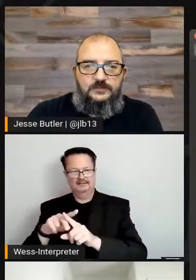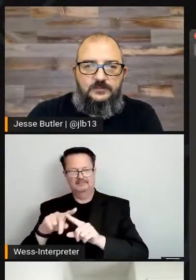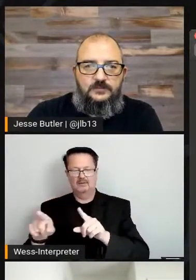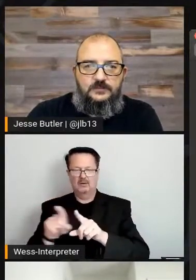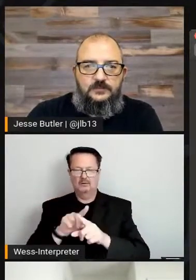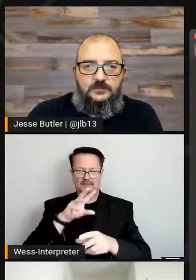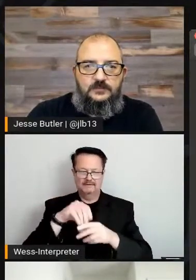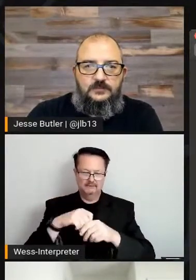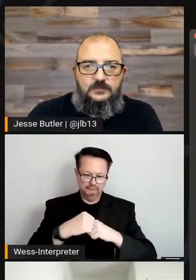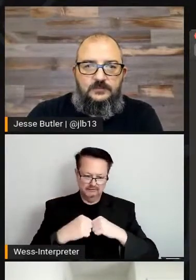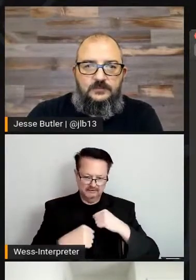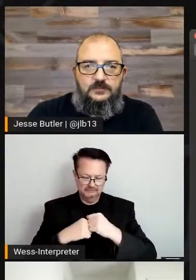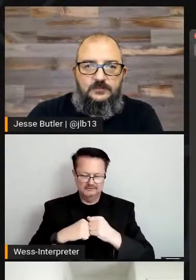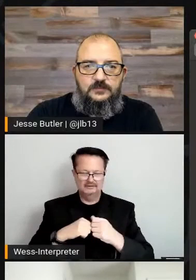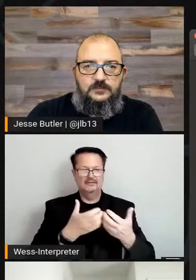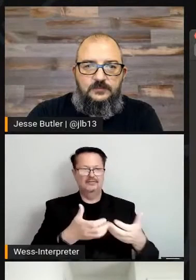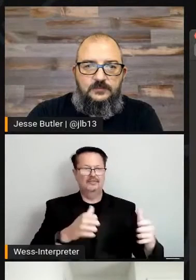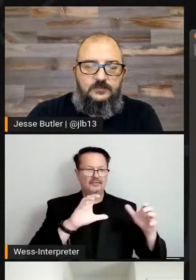it's also the